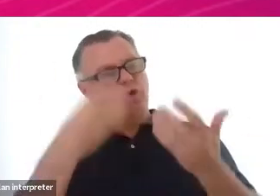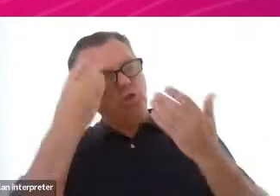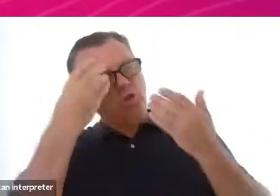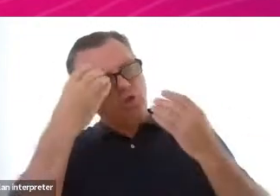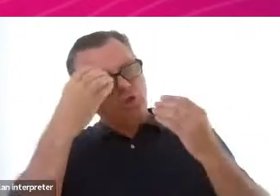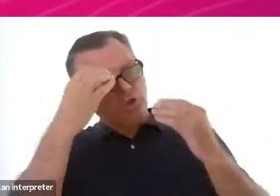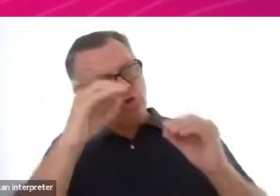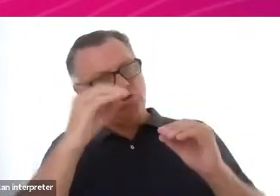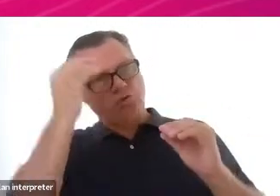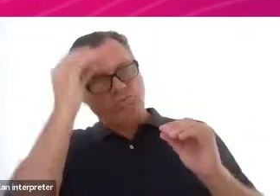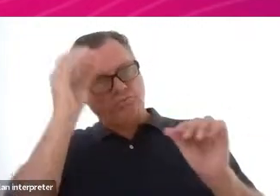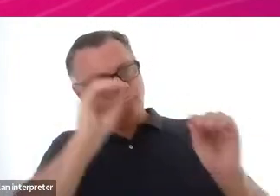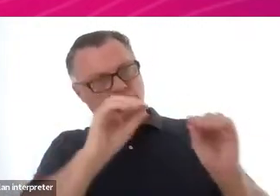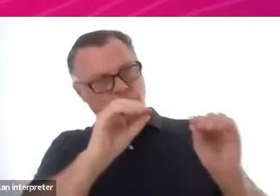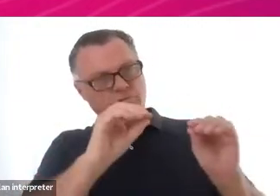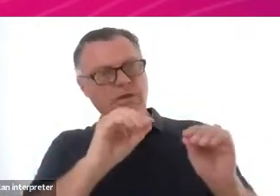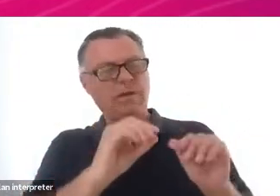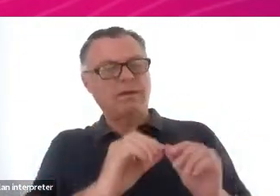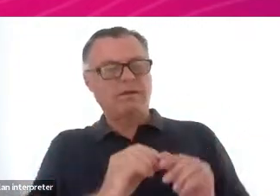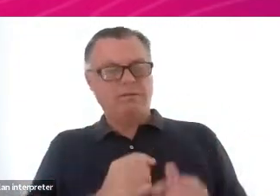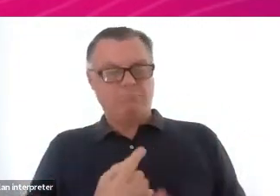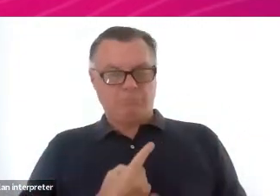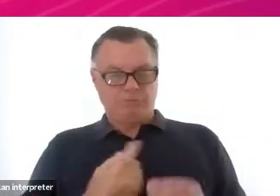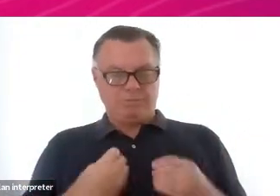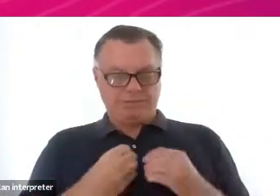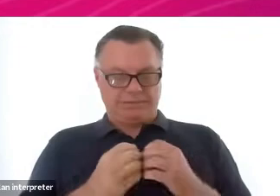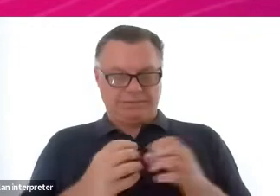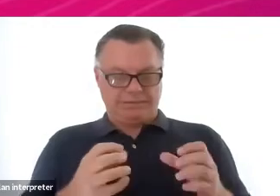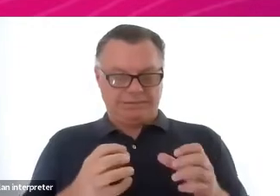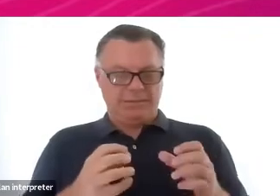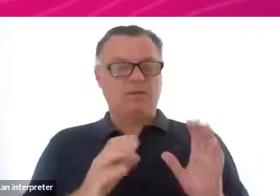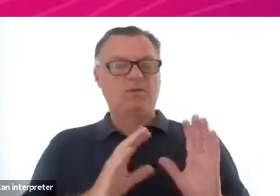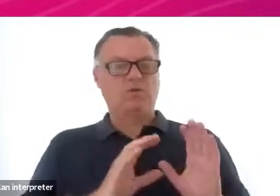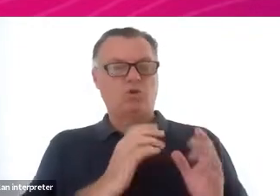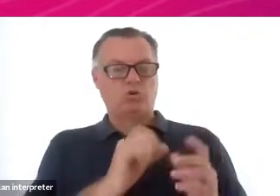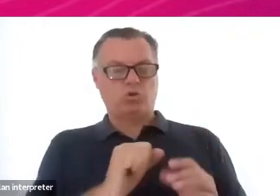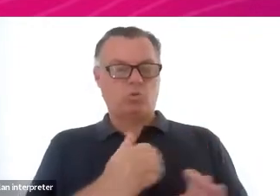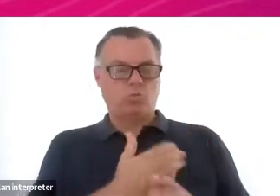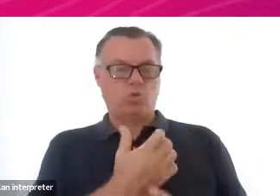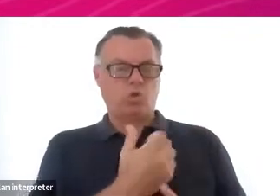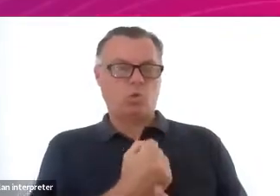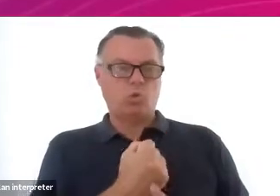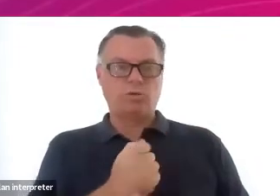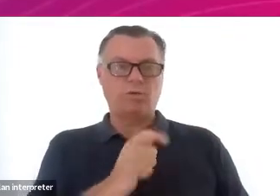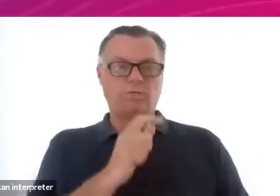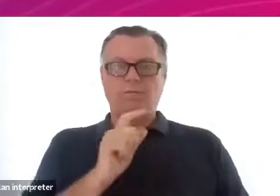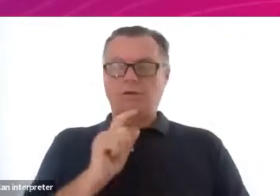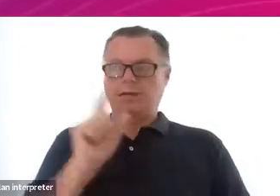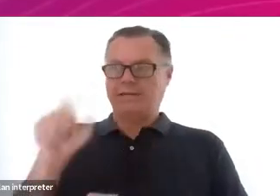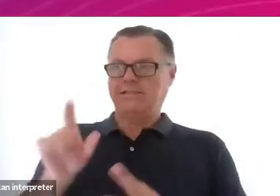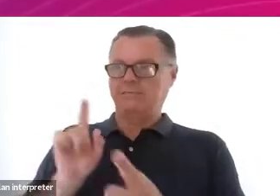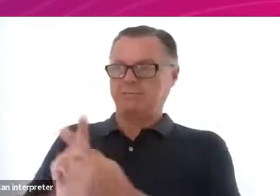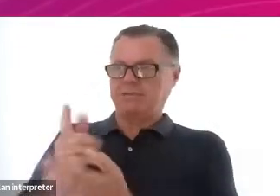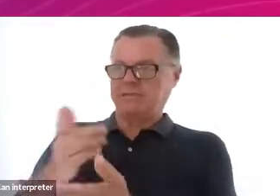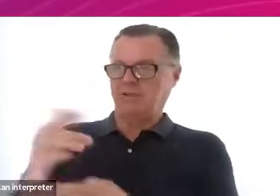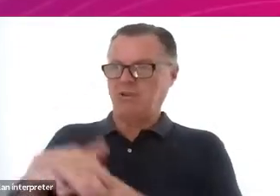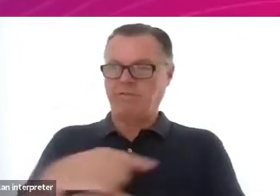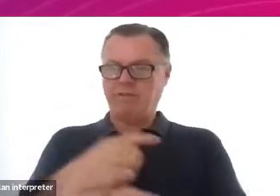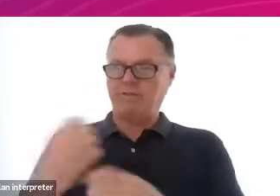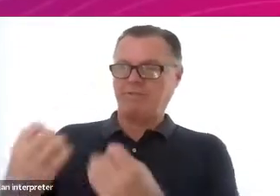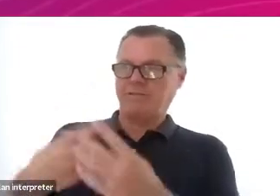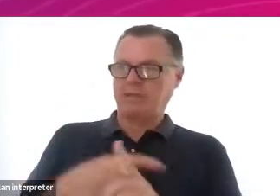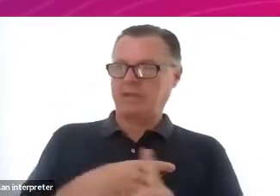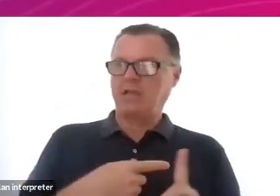with each other, to go beyond your personal experience and listen to customers, particularly when that made you uncomfortable. And to our old and